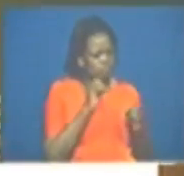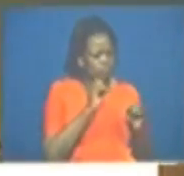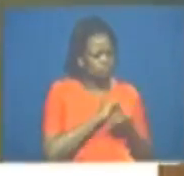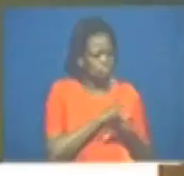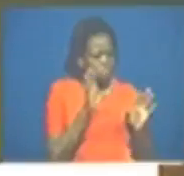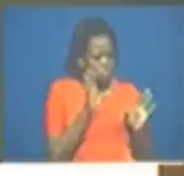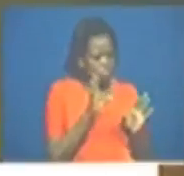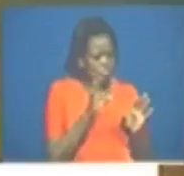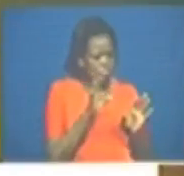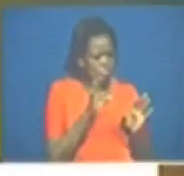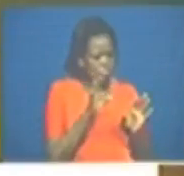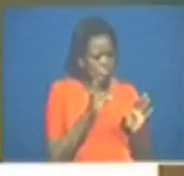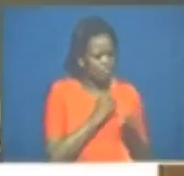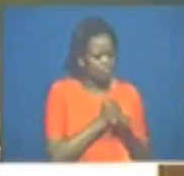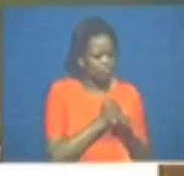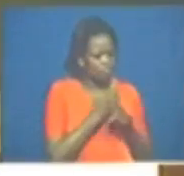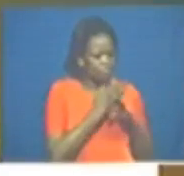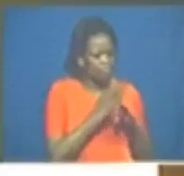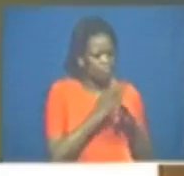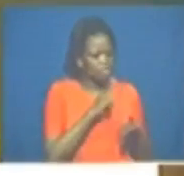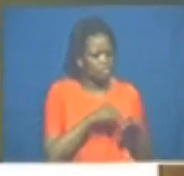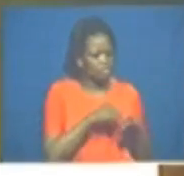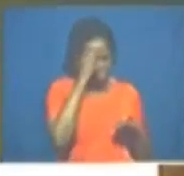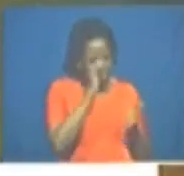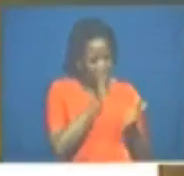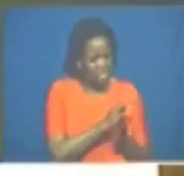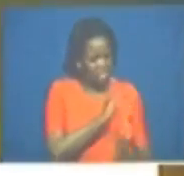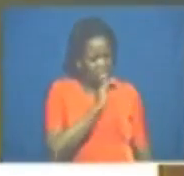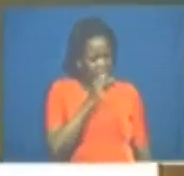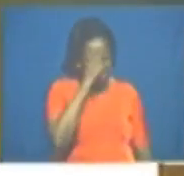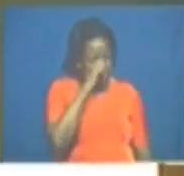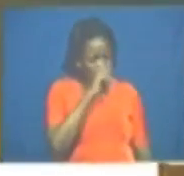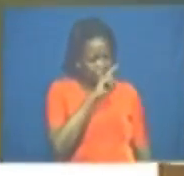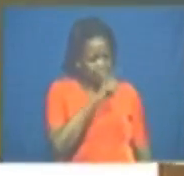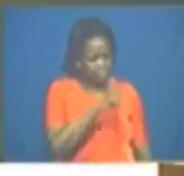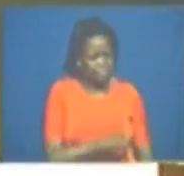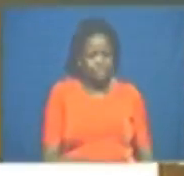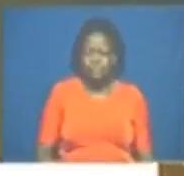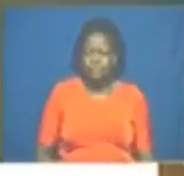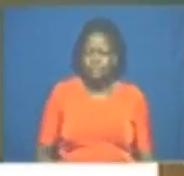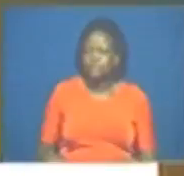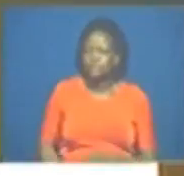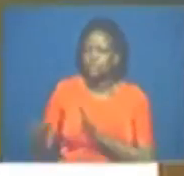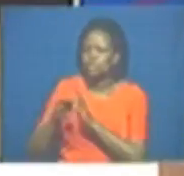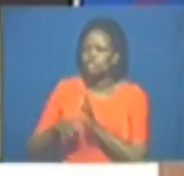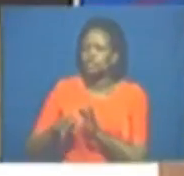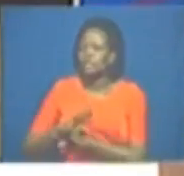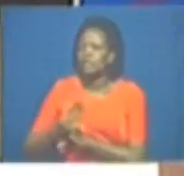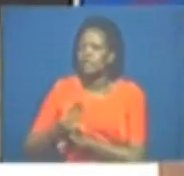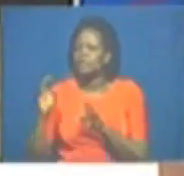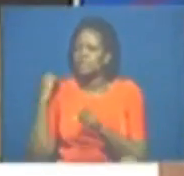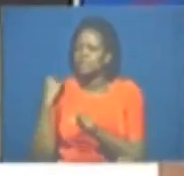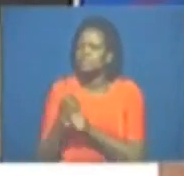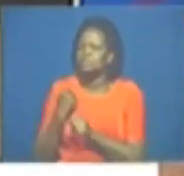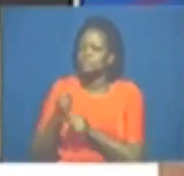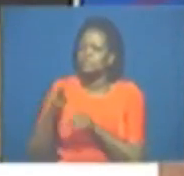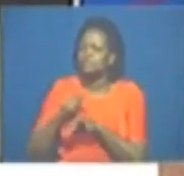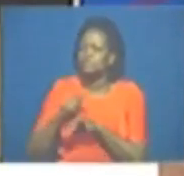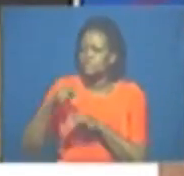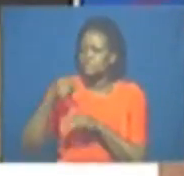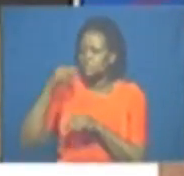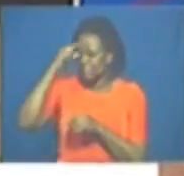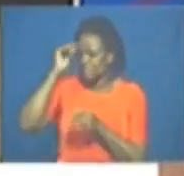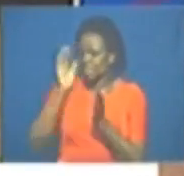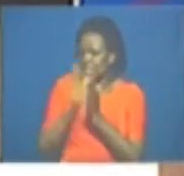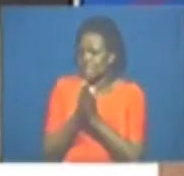functions between the national government and the county government? No, the constitution is very clear on the functions of the national government. And